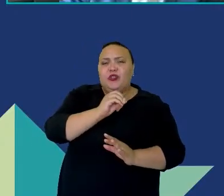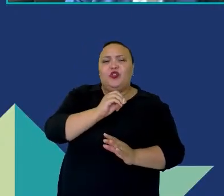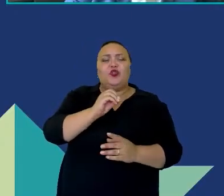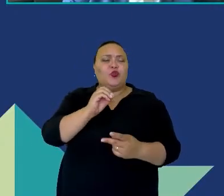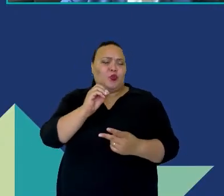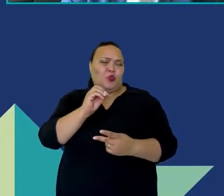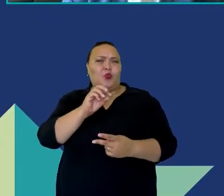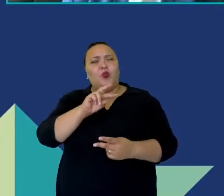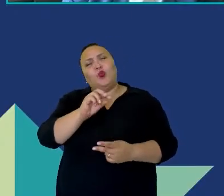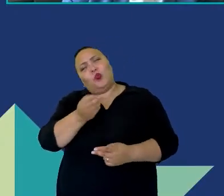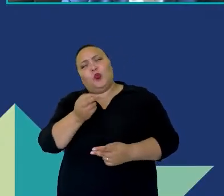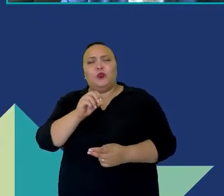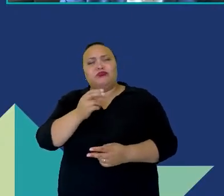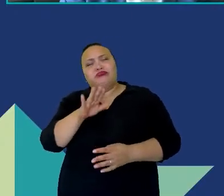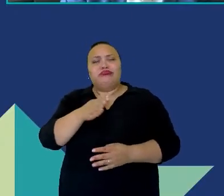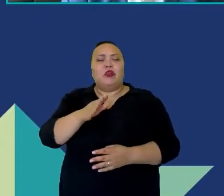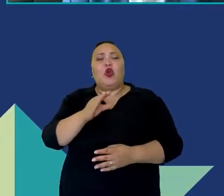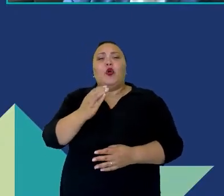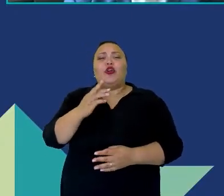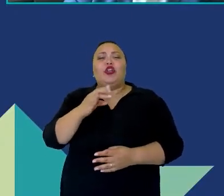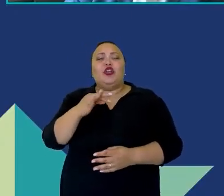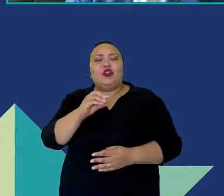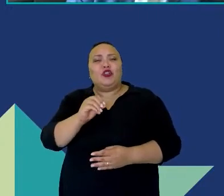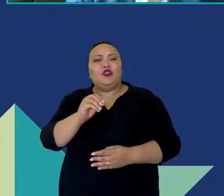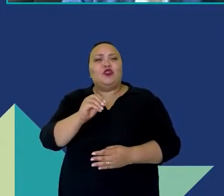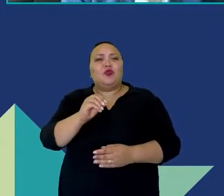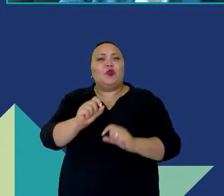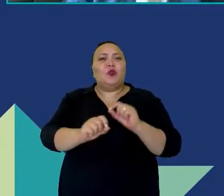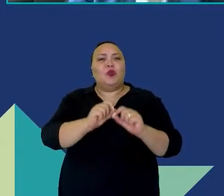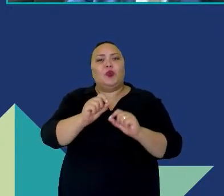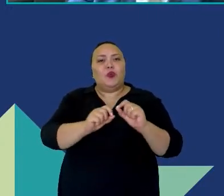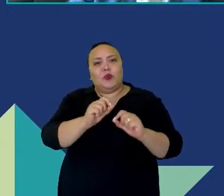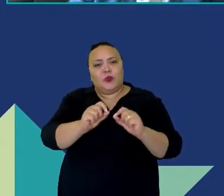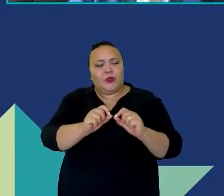the likelihood or consequence of an unwanted event.